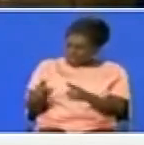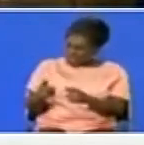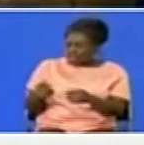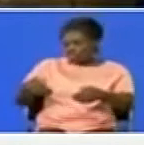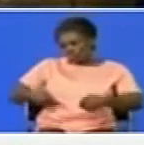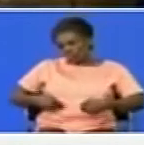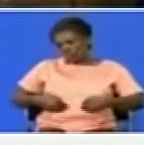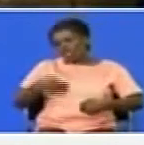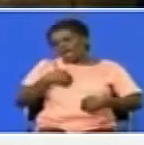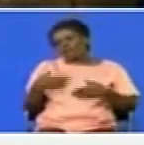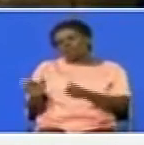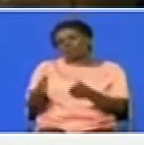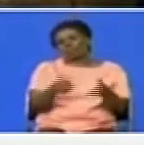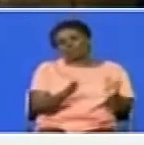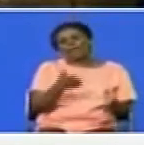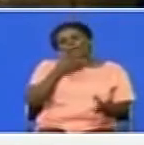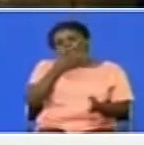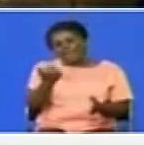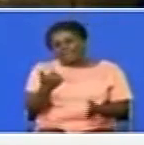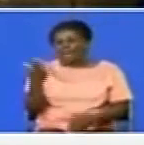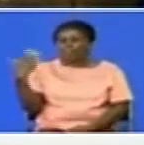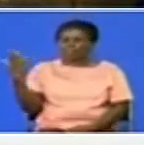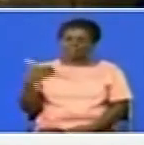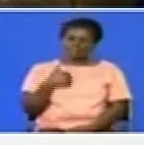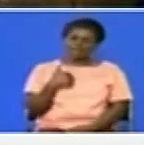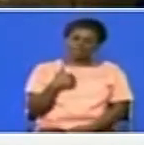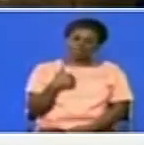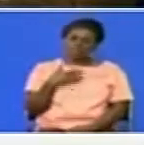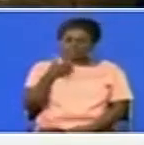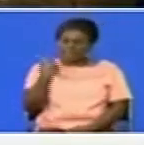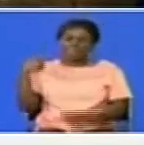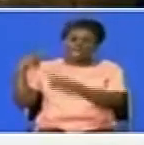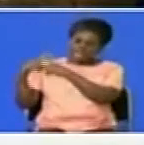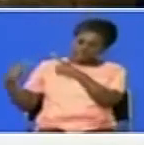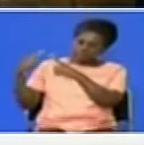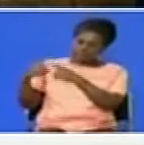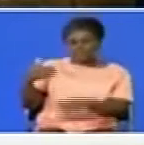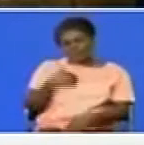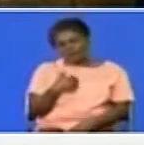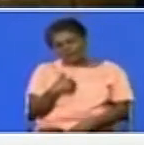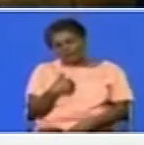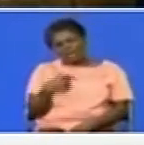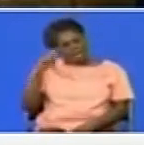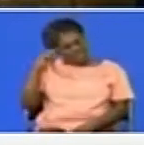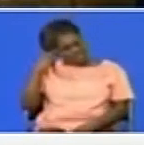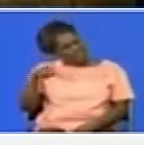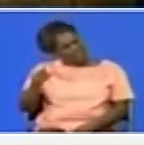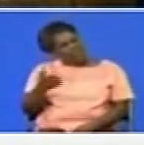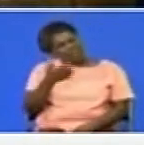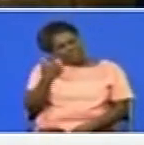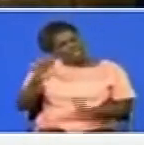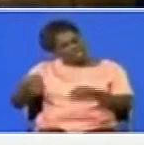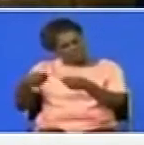of this country. They have better papers, they have better world experience and better exposition. I think they deserve a